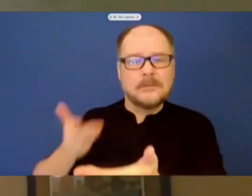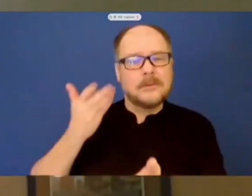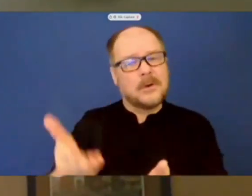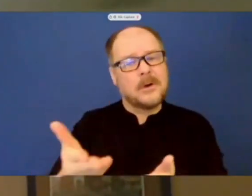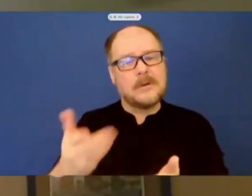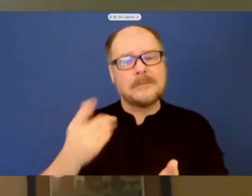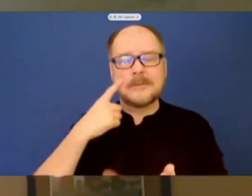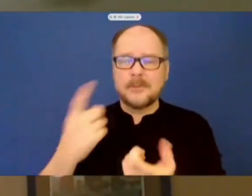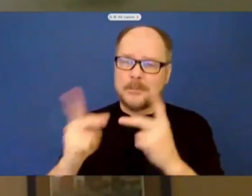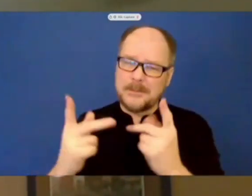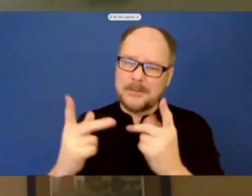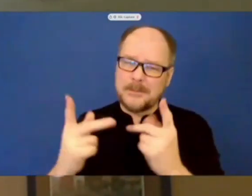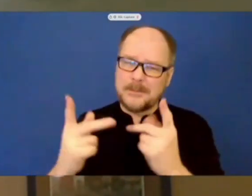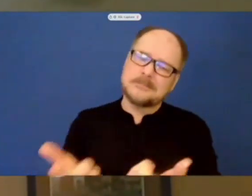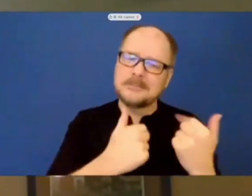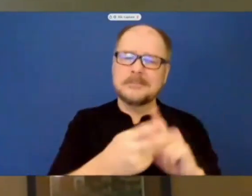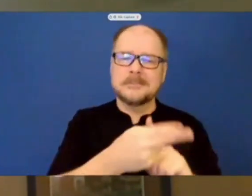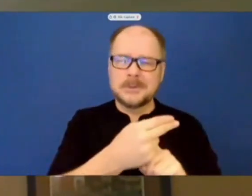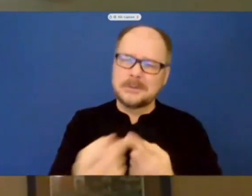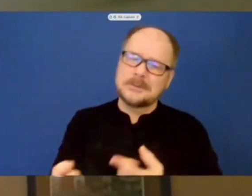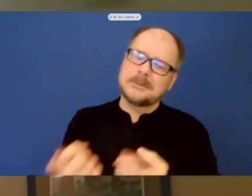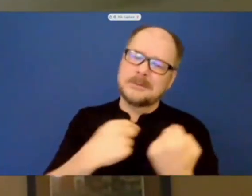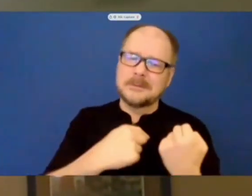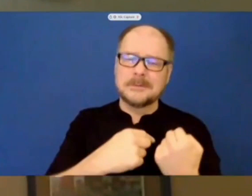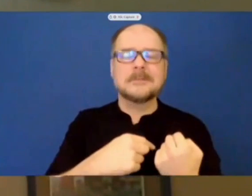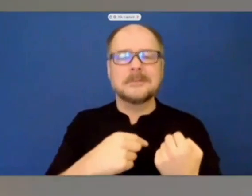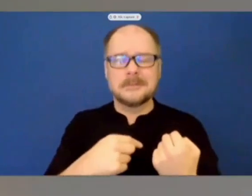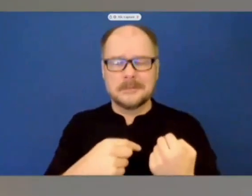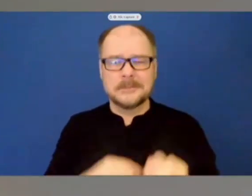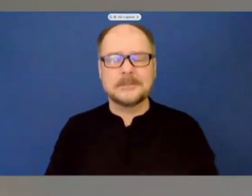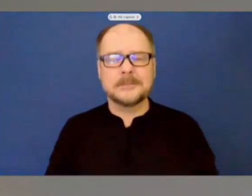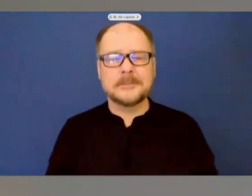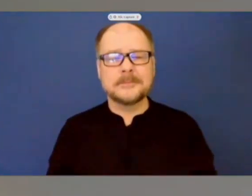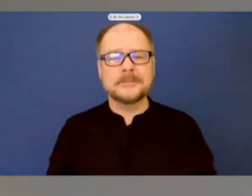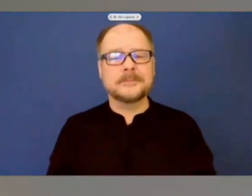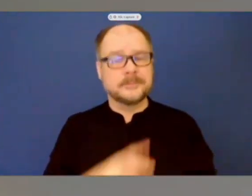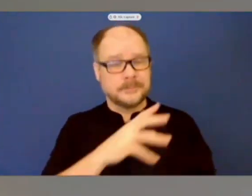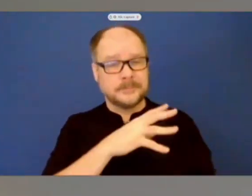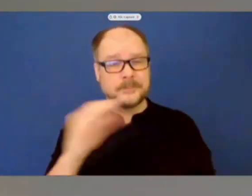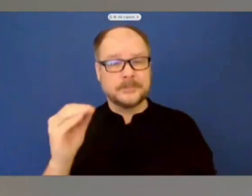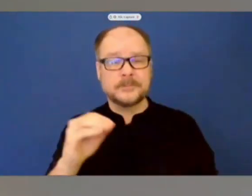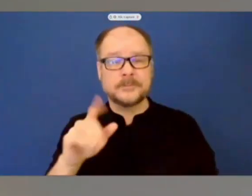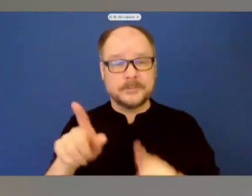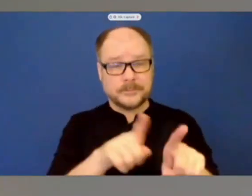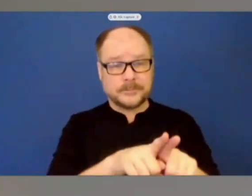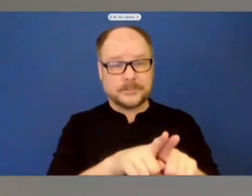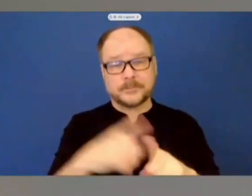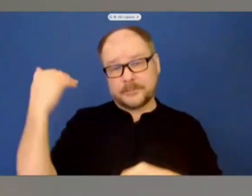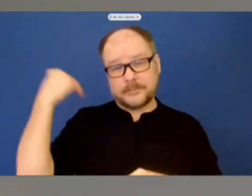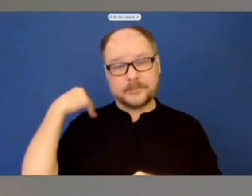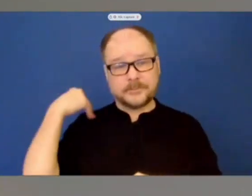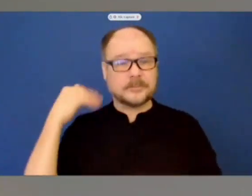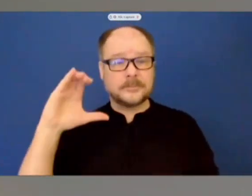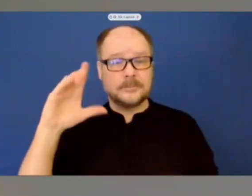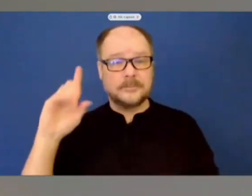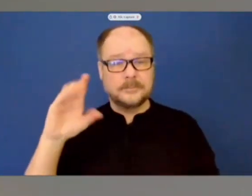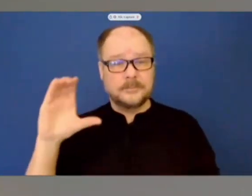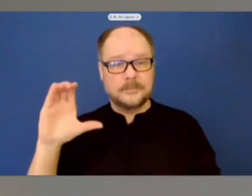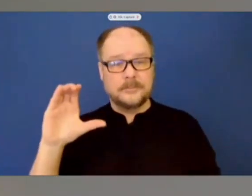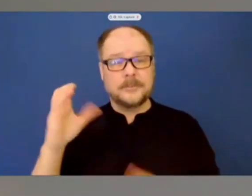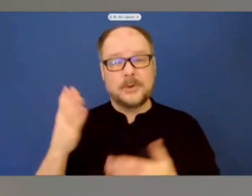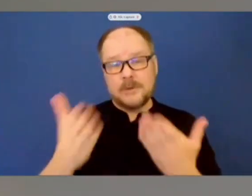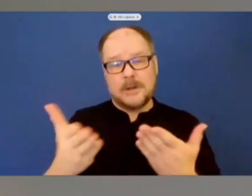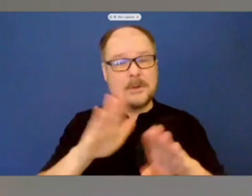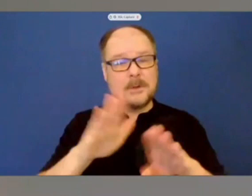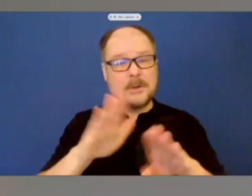inside. I guess the other thing to add to this is early on, the CDC recommended not closing encampments